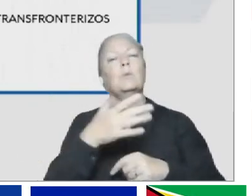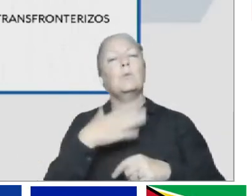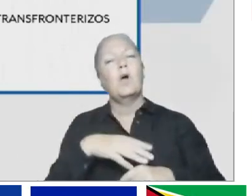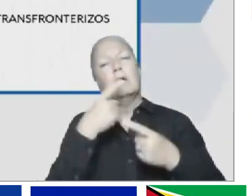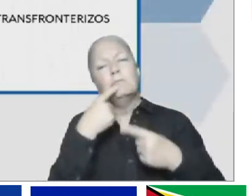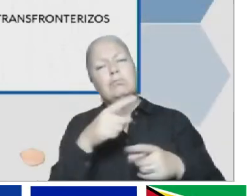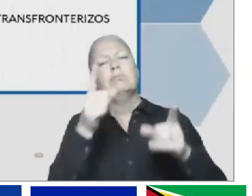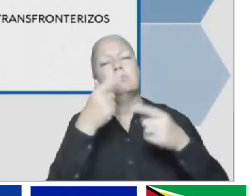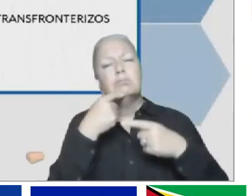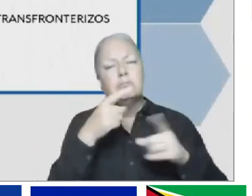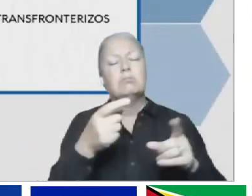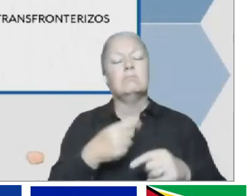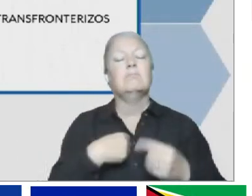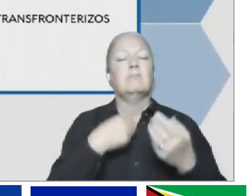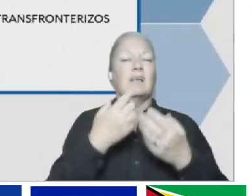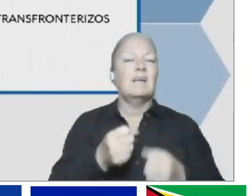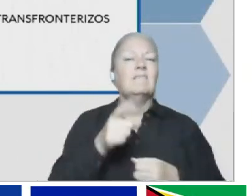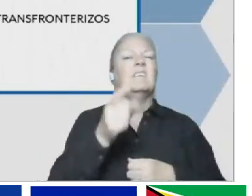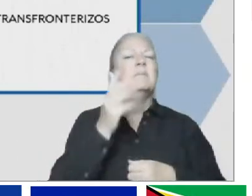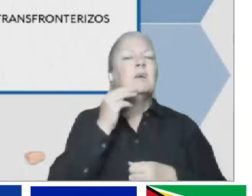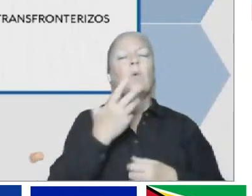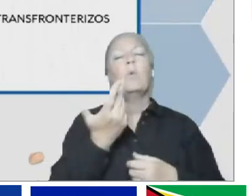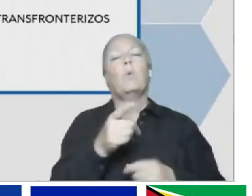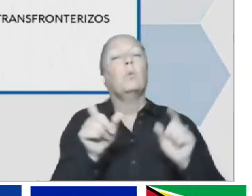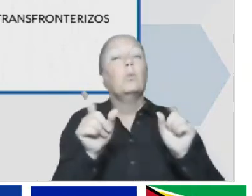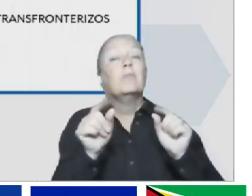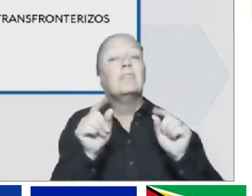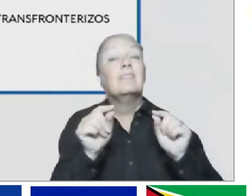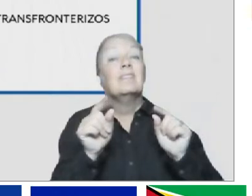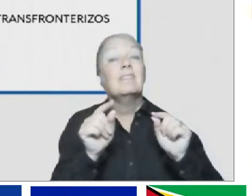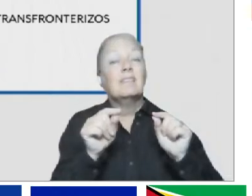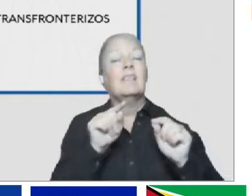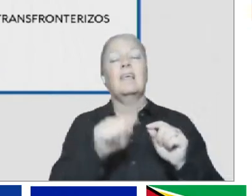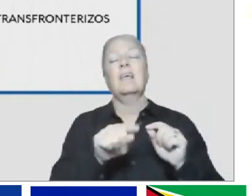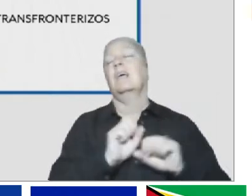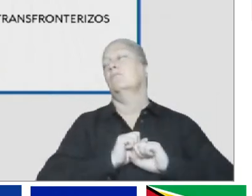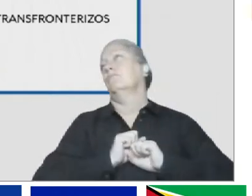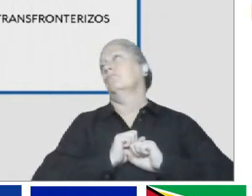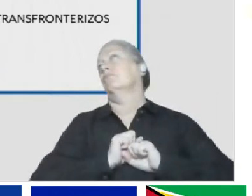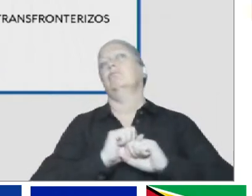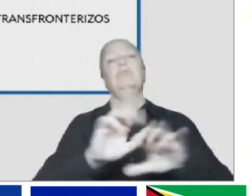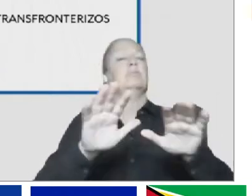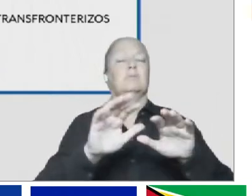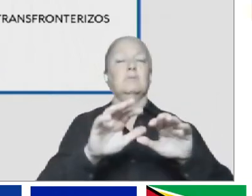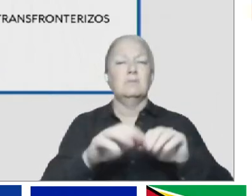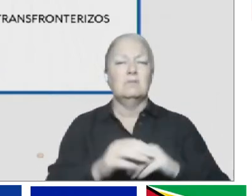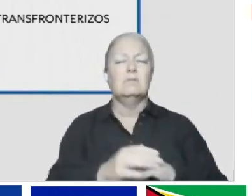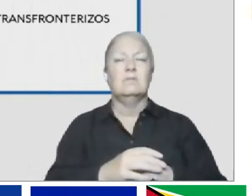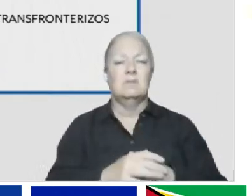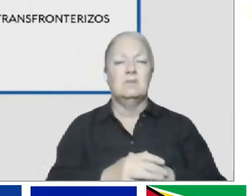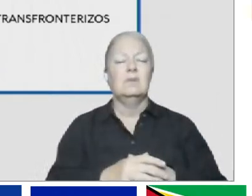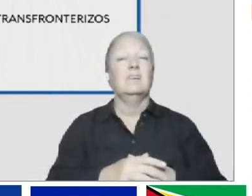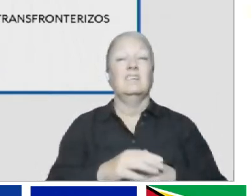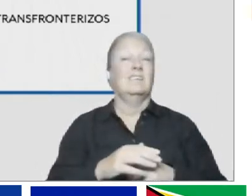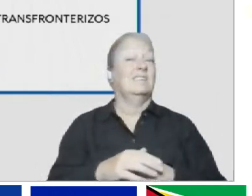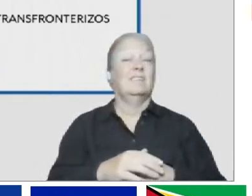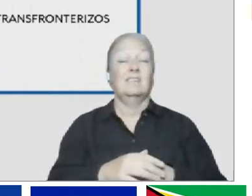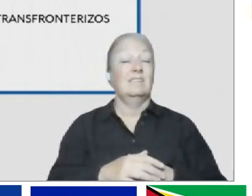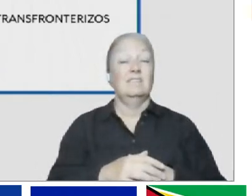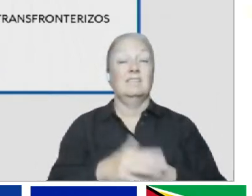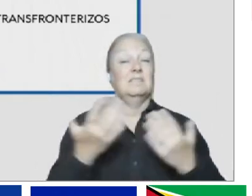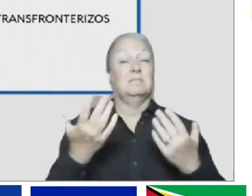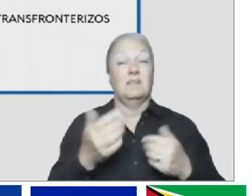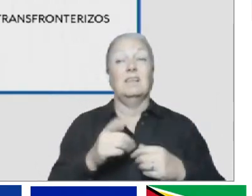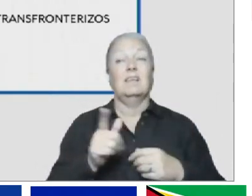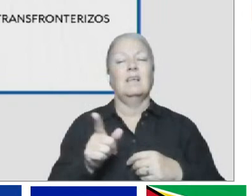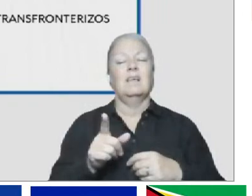tweets had an explosion because they were viewed from 0.25 in February 2020, and we started